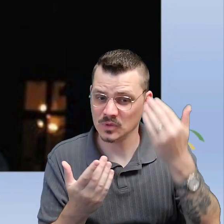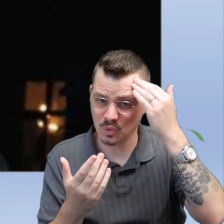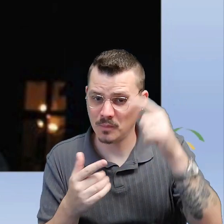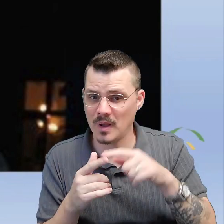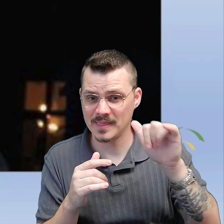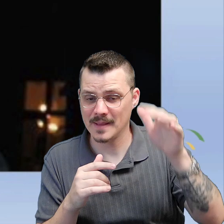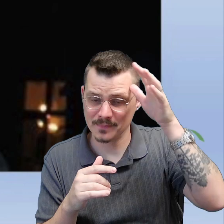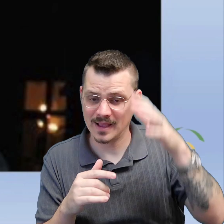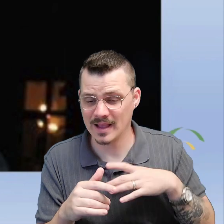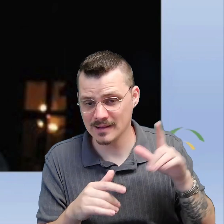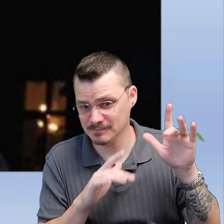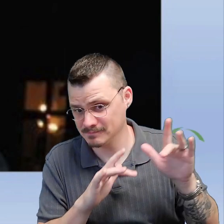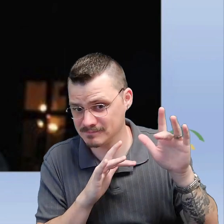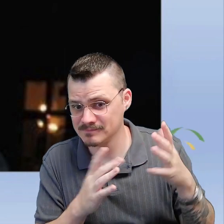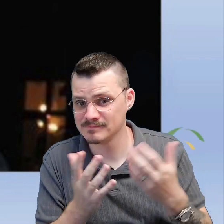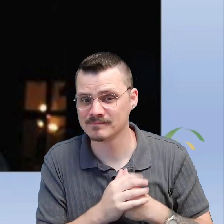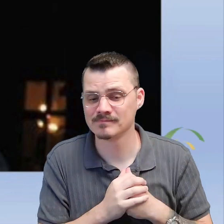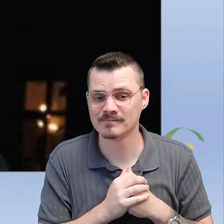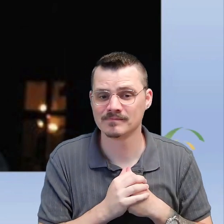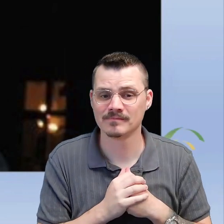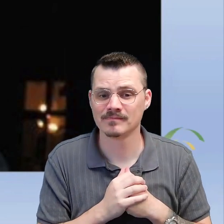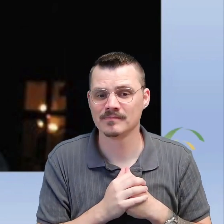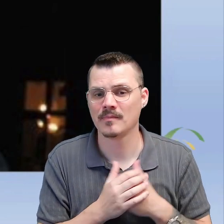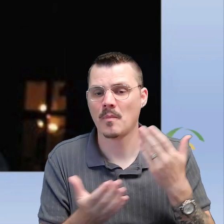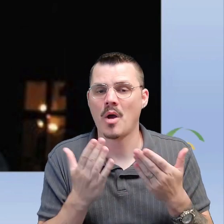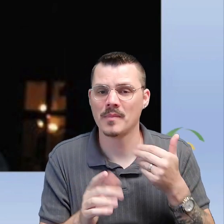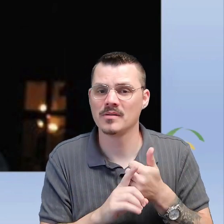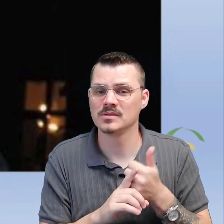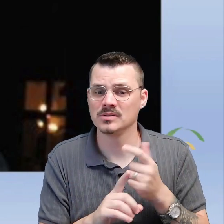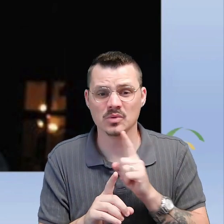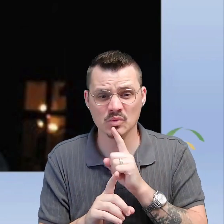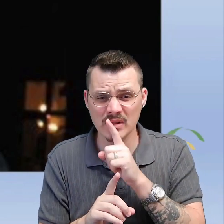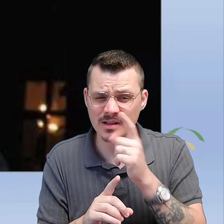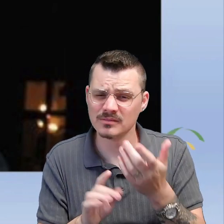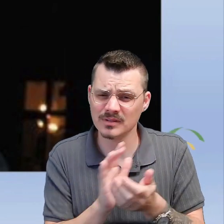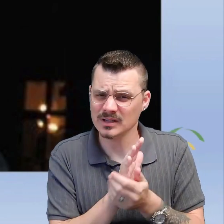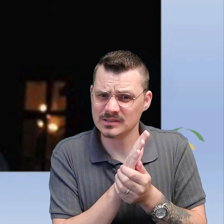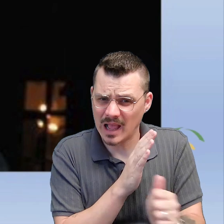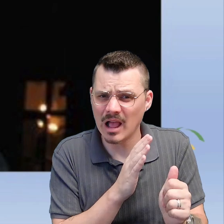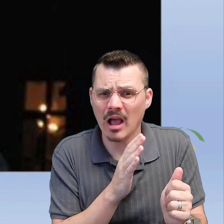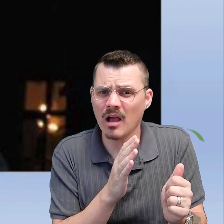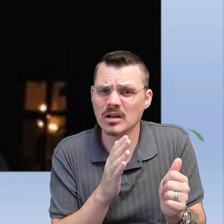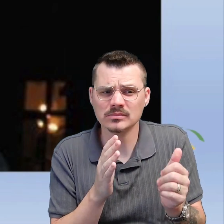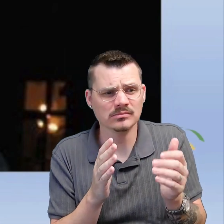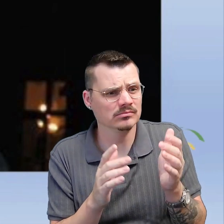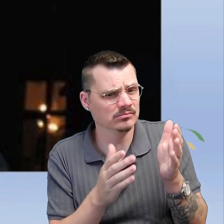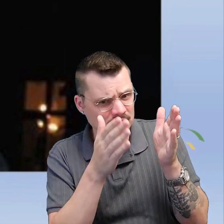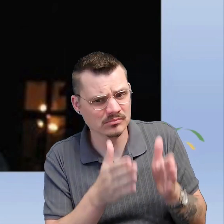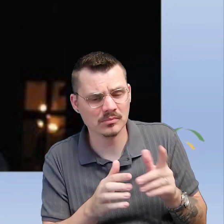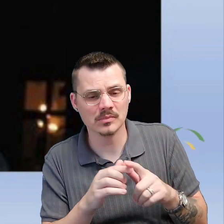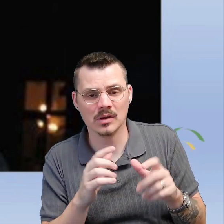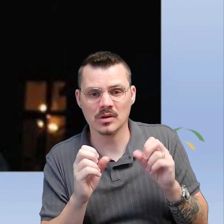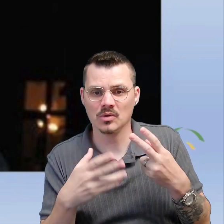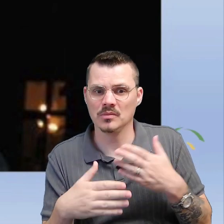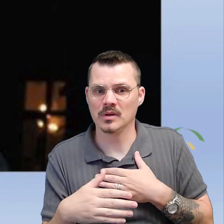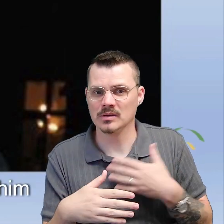we all know about this poor man. Probably a really talented, decent human being, but oh